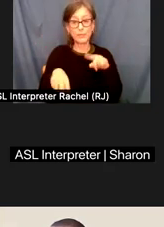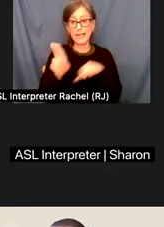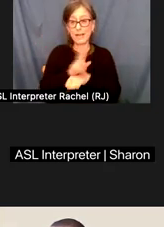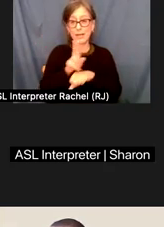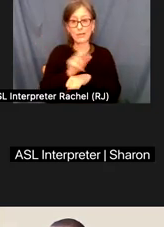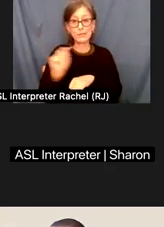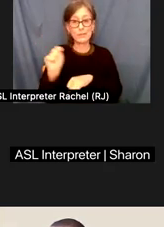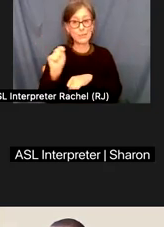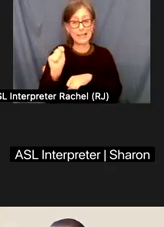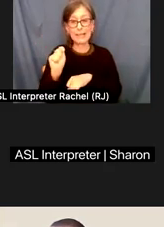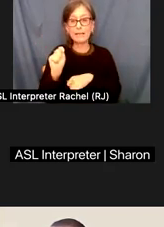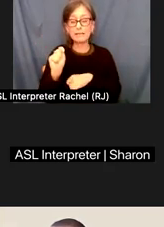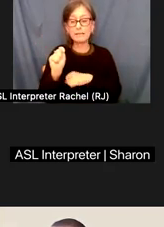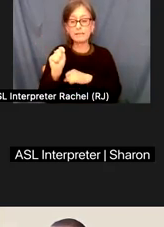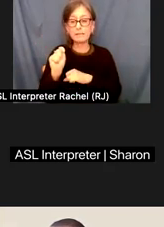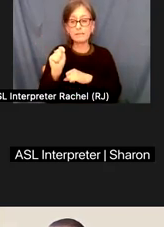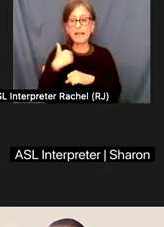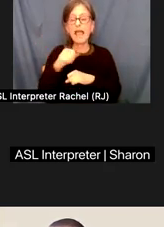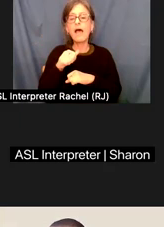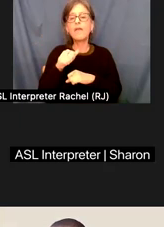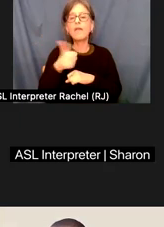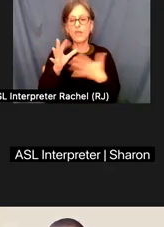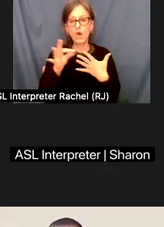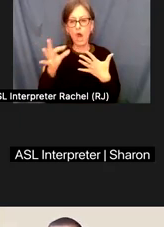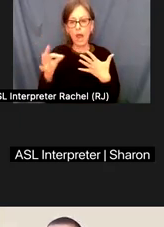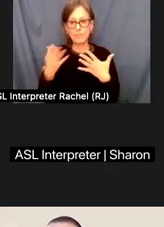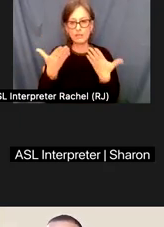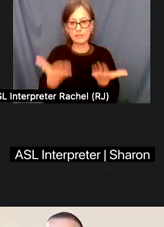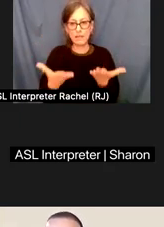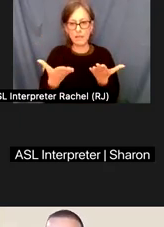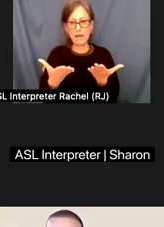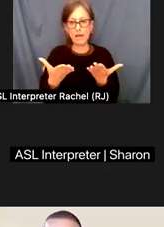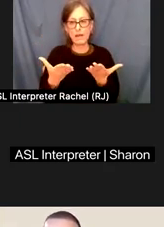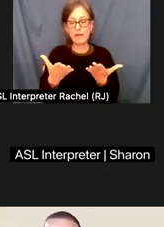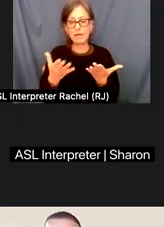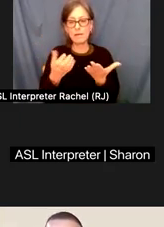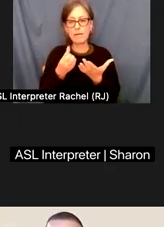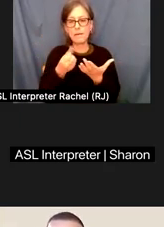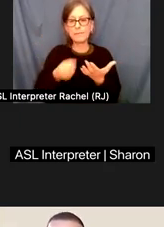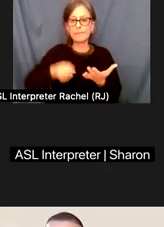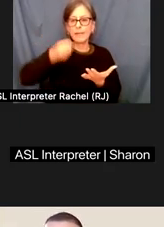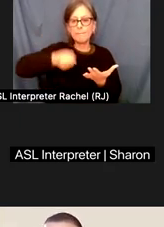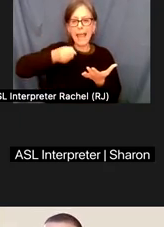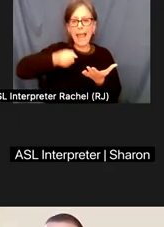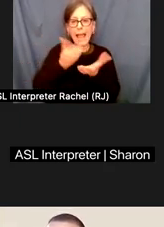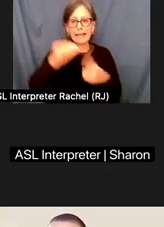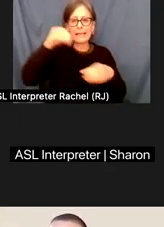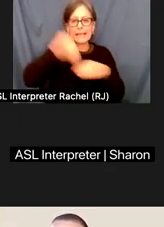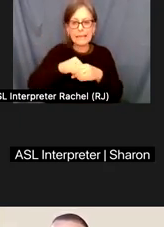the toilet. There's some options there, putting bags in the toilet